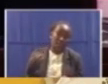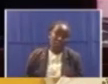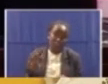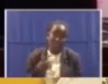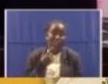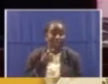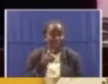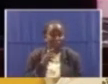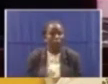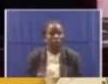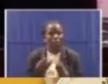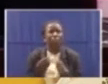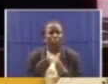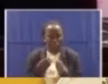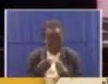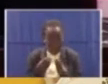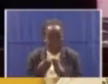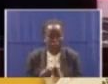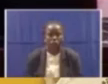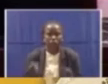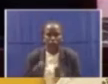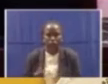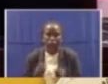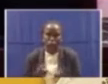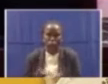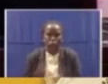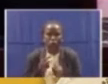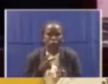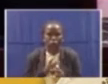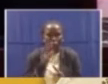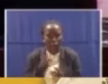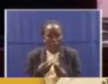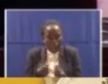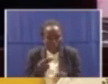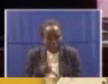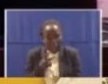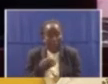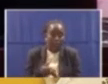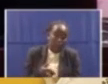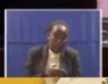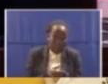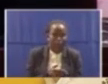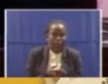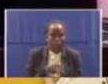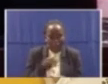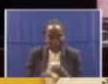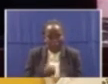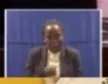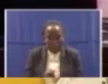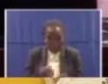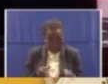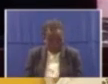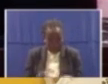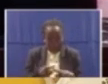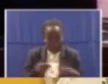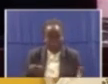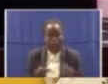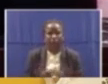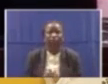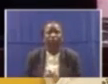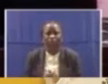will receive attention and hopefully that will be finalized before the end of this term. We're also grateful